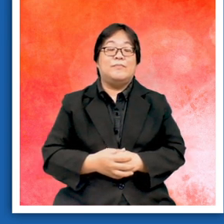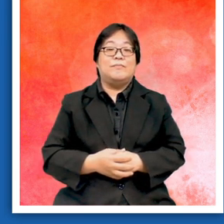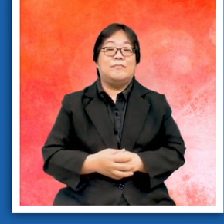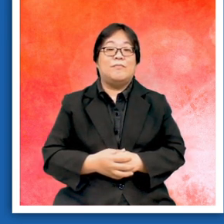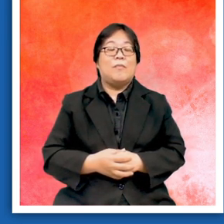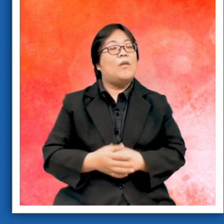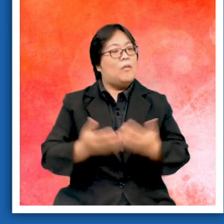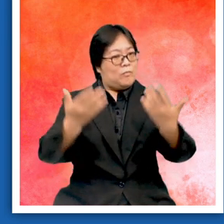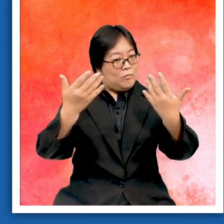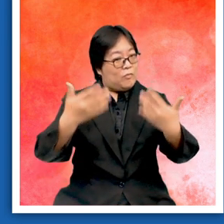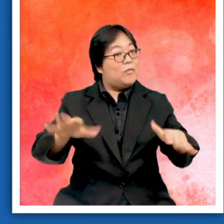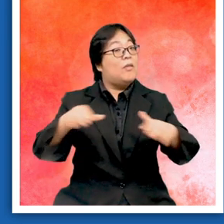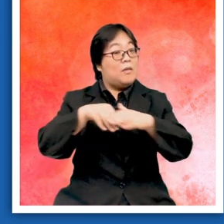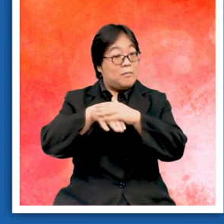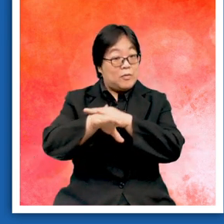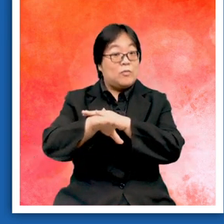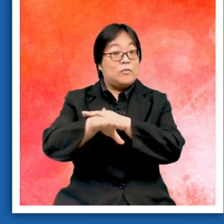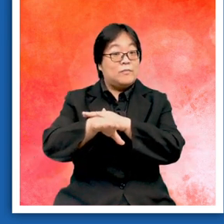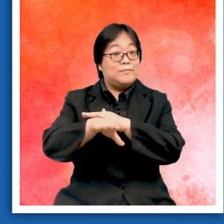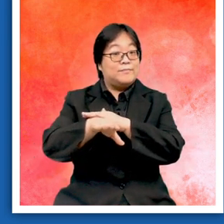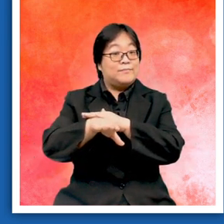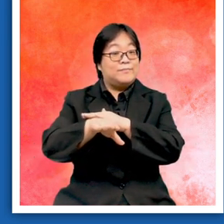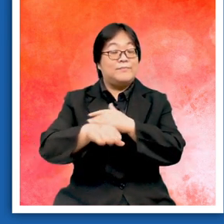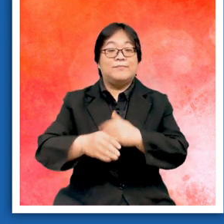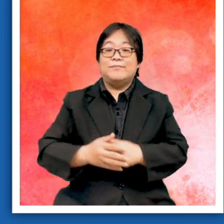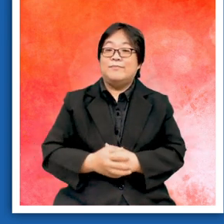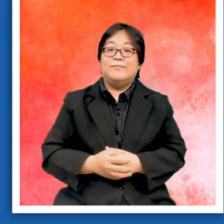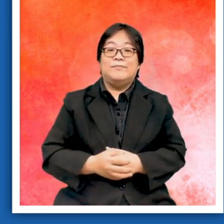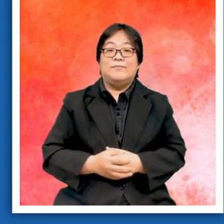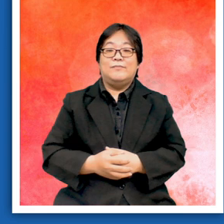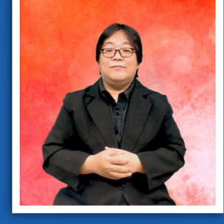Once you have logged in to your